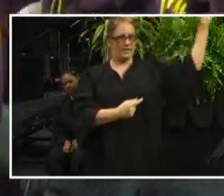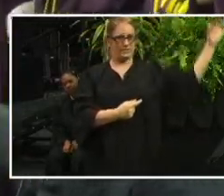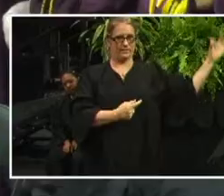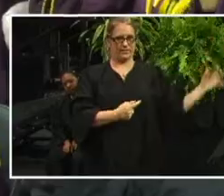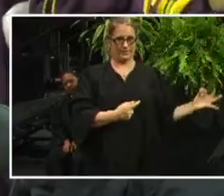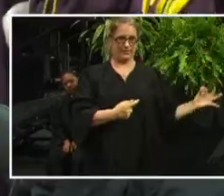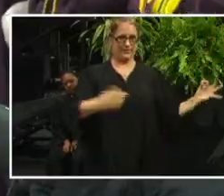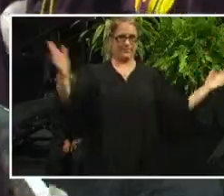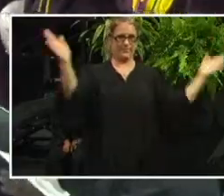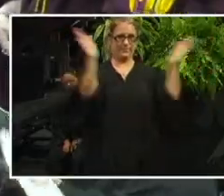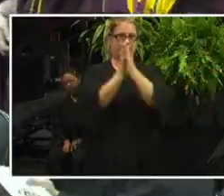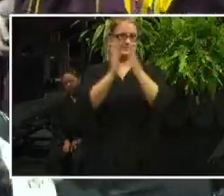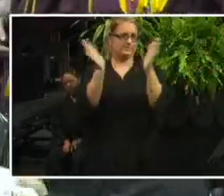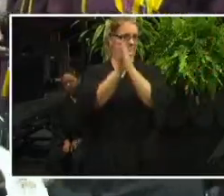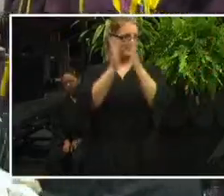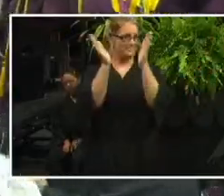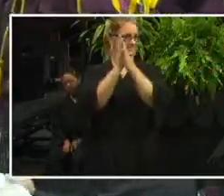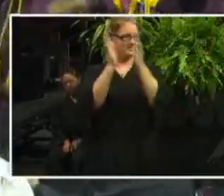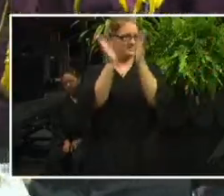left.